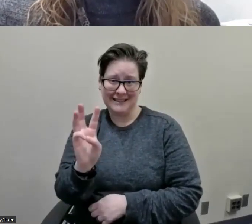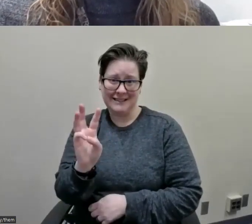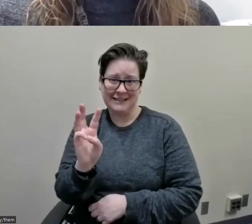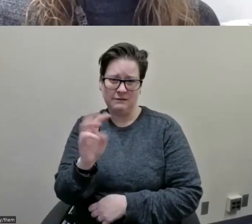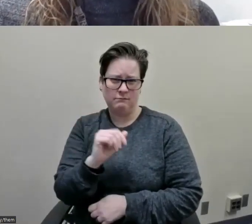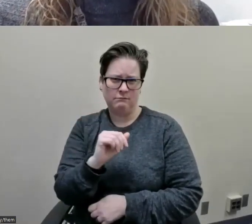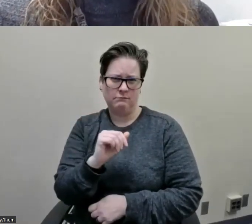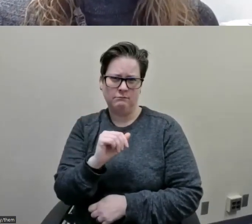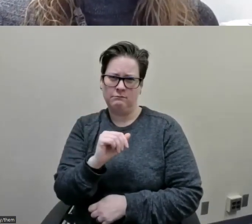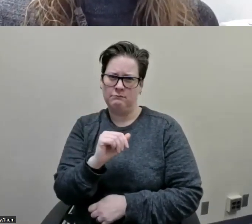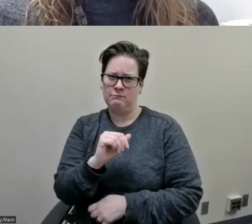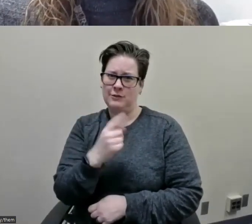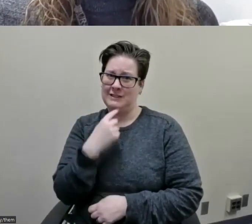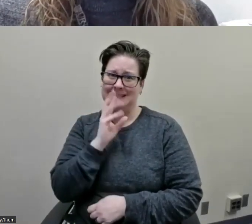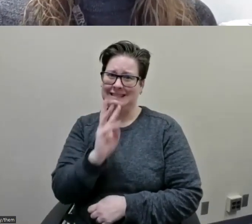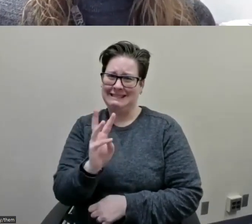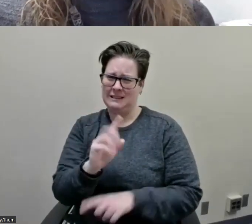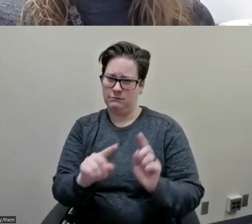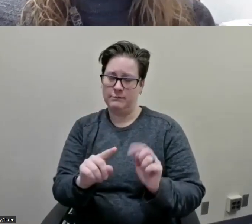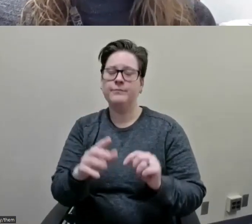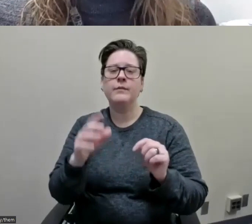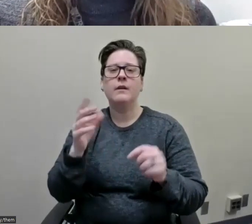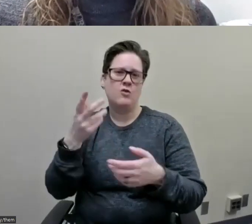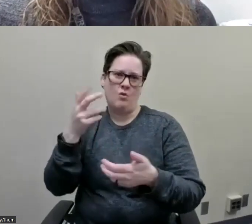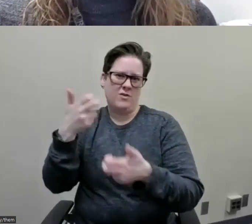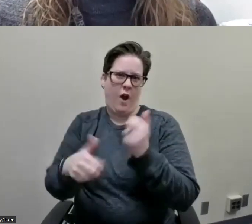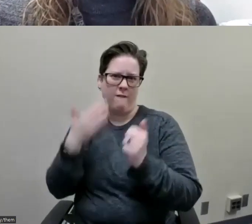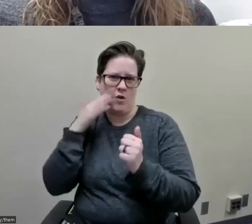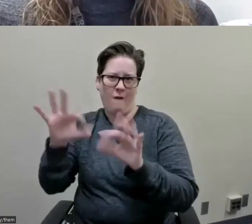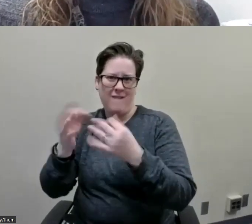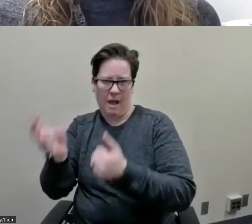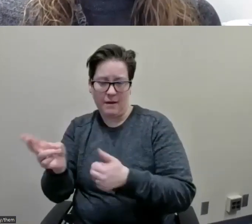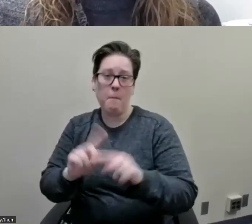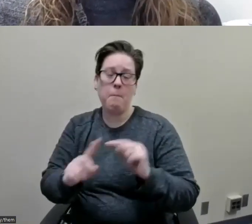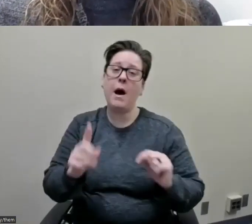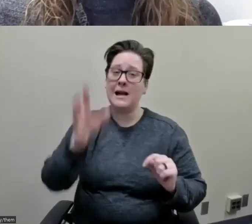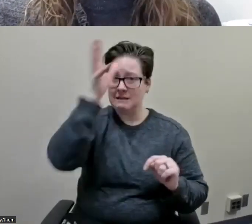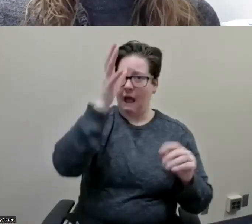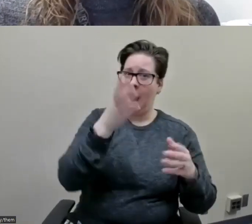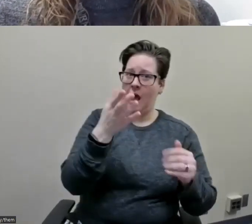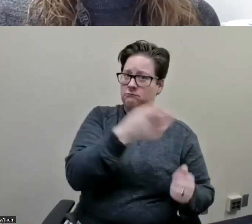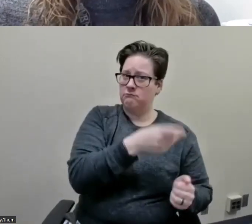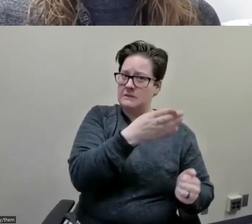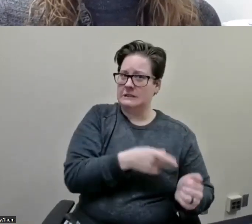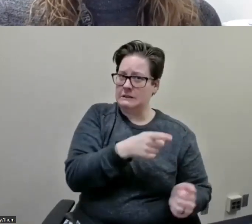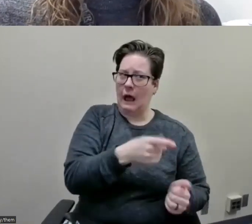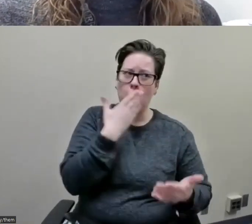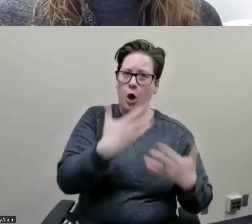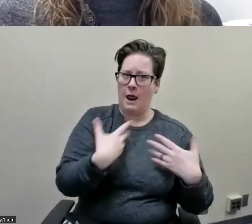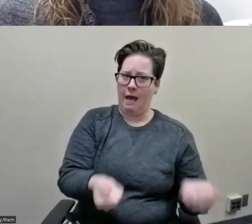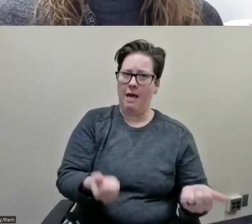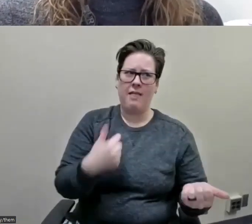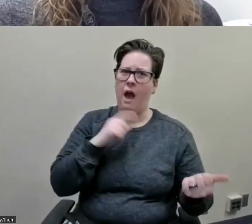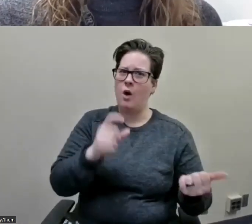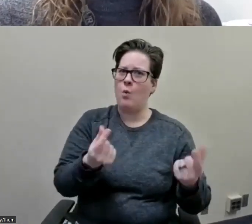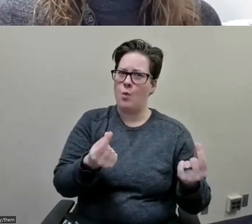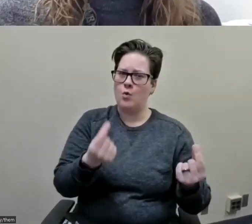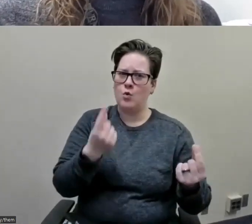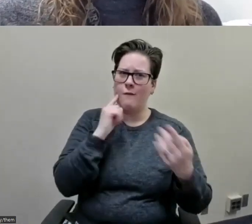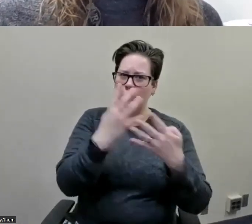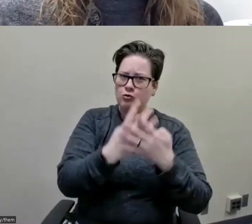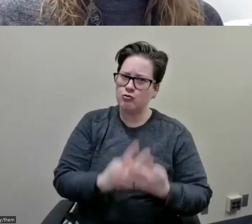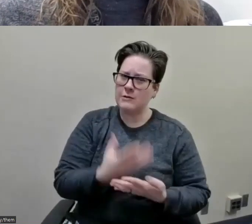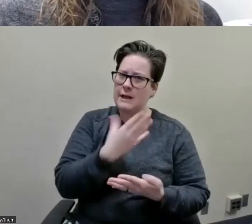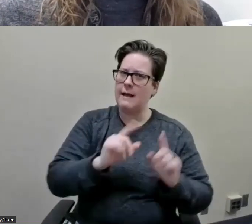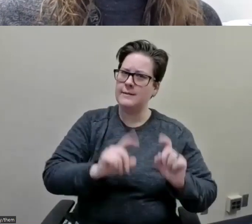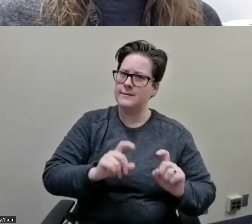out about family history. But on her dad's side, they had good health. So what should I do about cancer screening and testing?